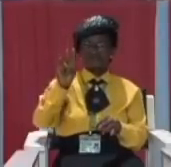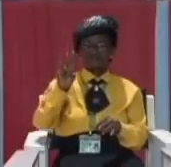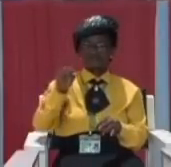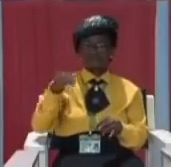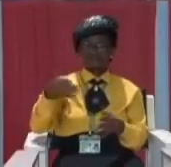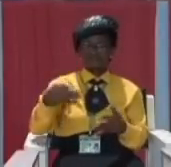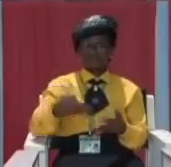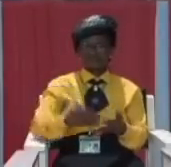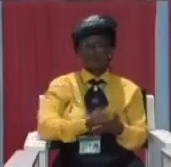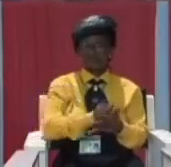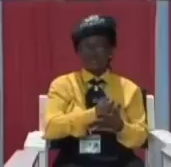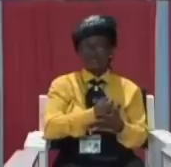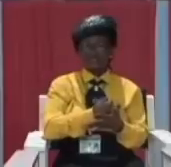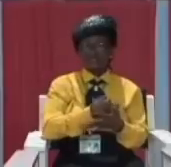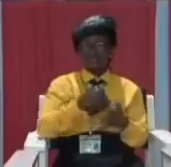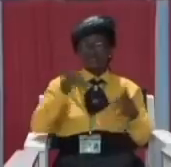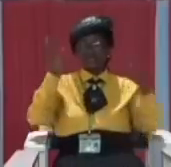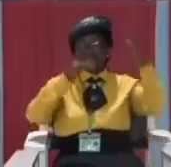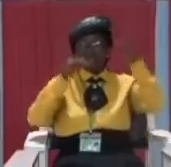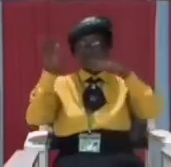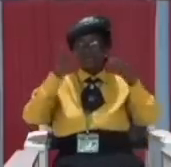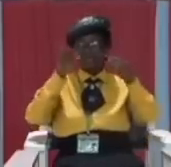Fresh air could mean